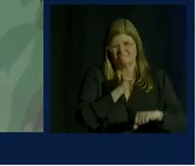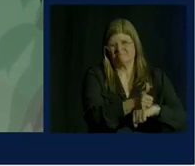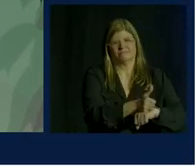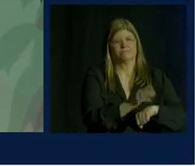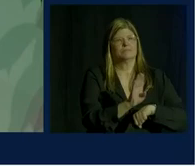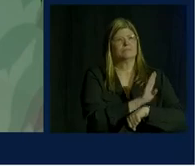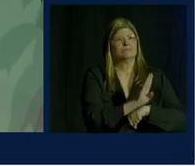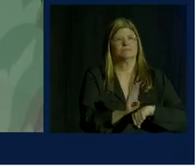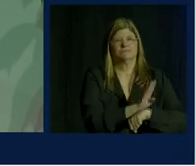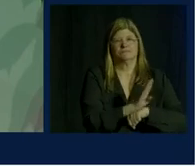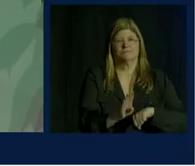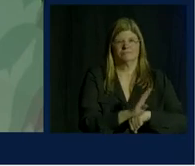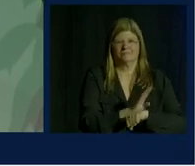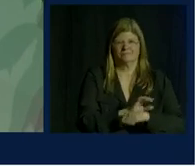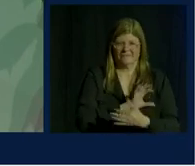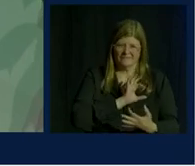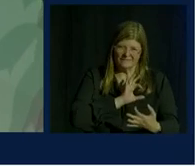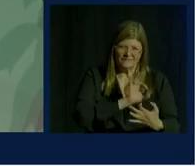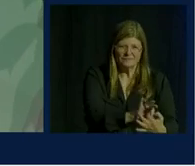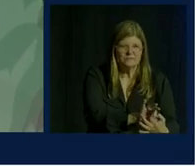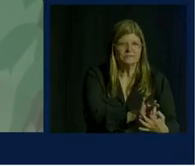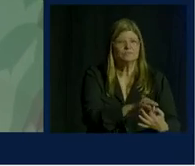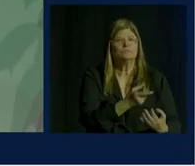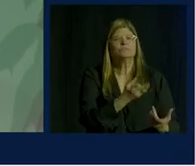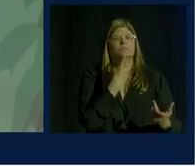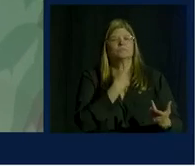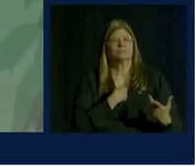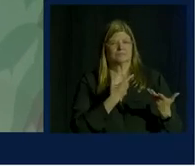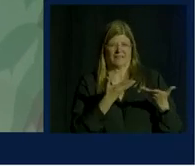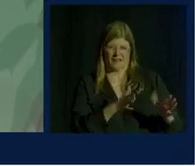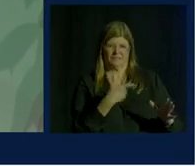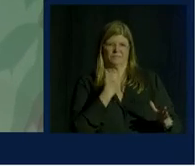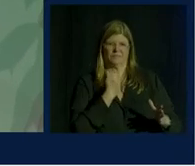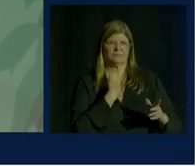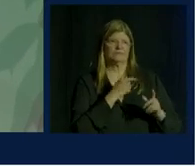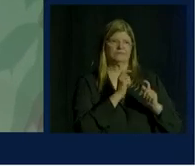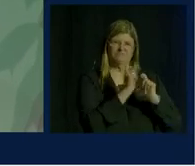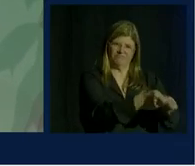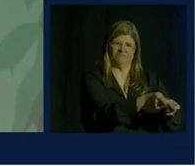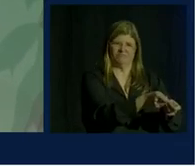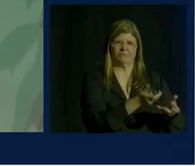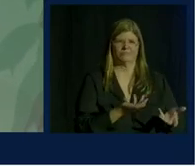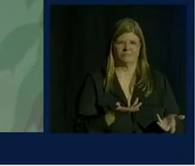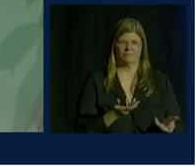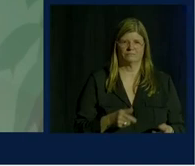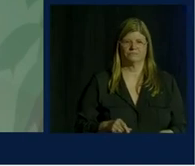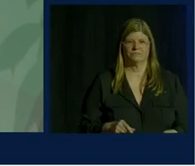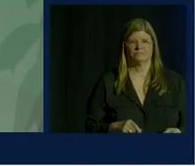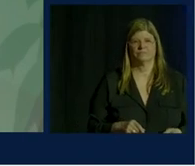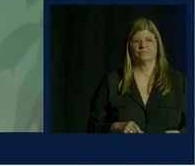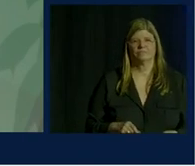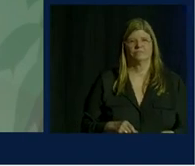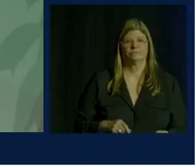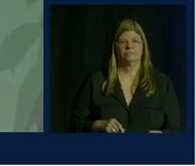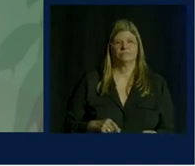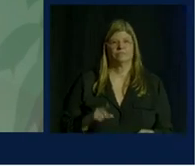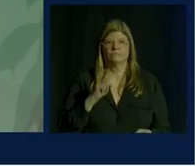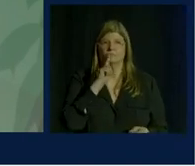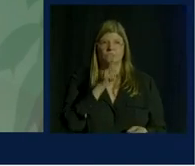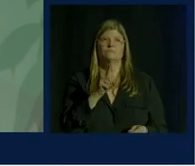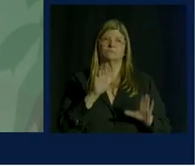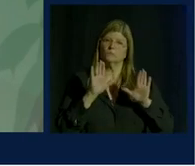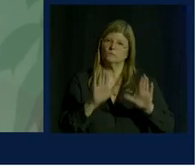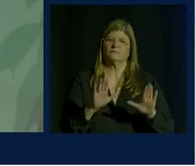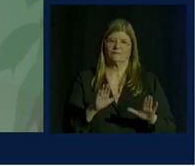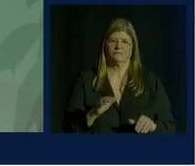connect with them. We're just like, hey, let us do the deliveries that you were putting in the mail. It is fantastic to do that. But where I really